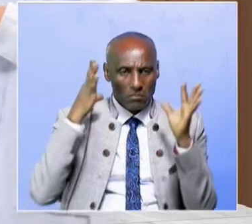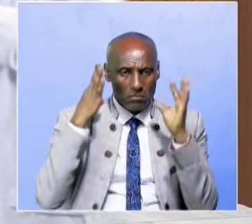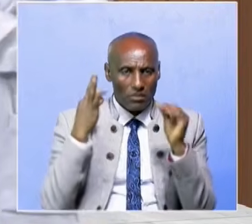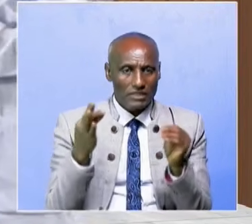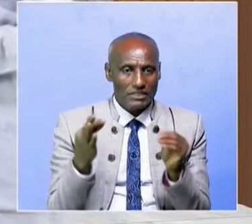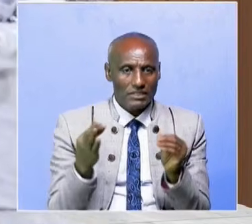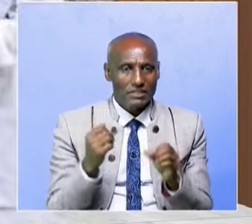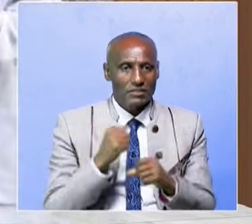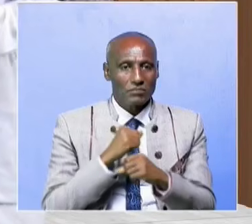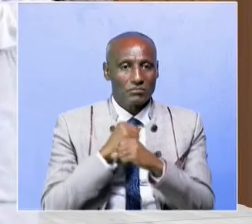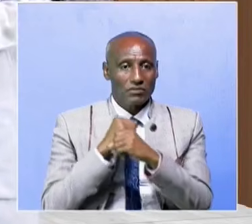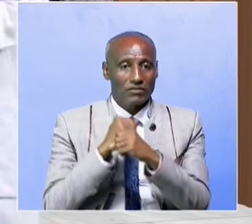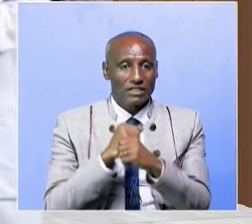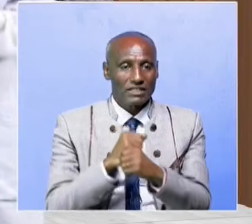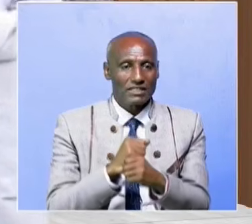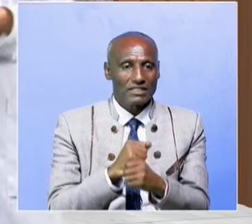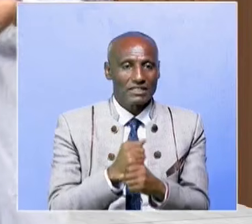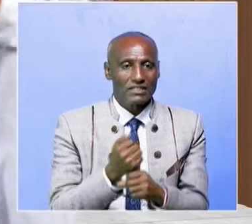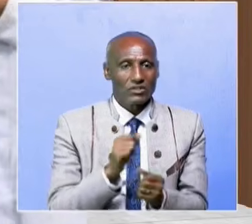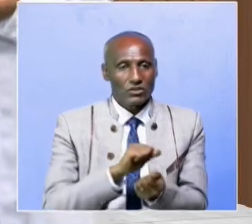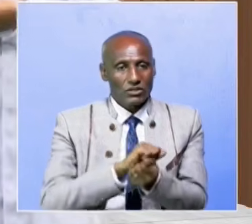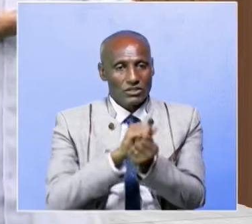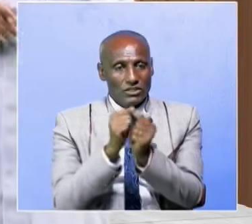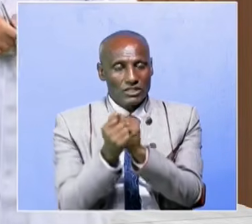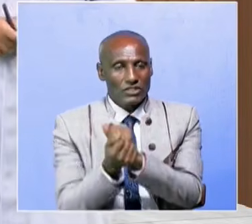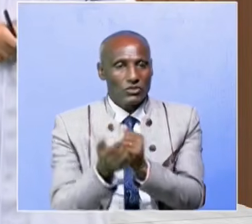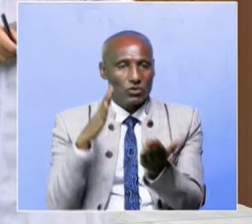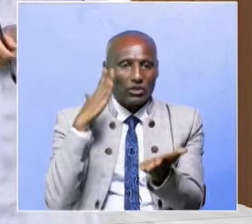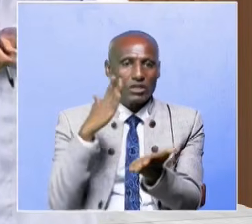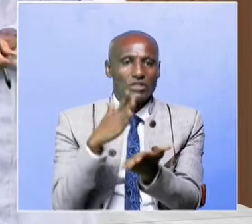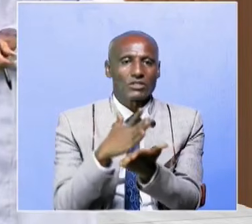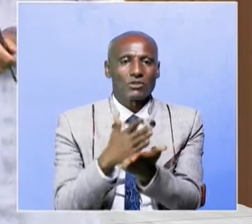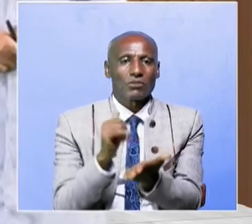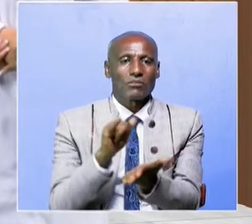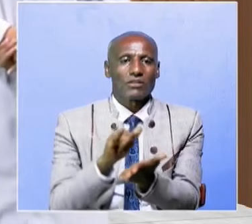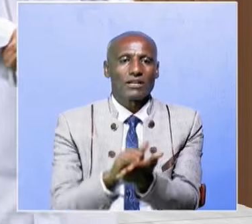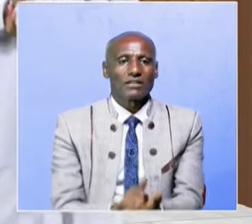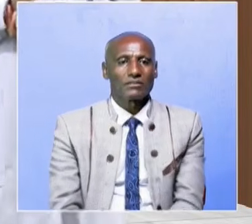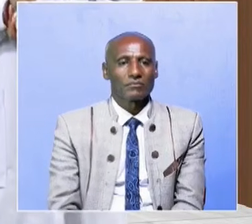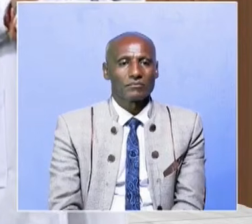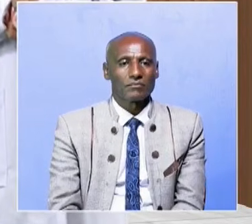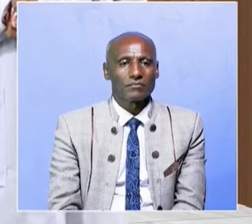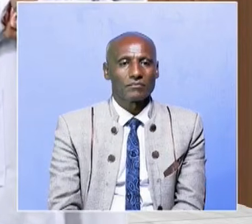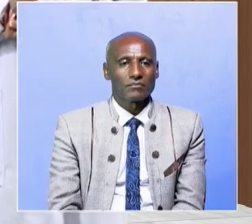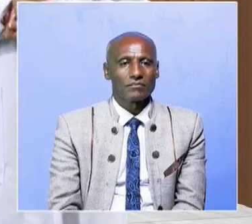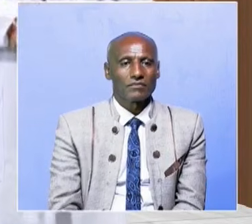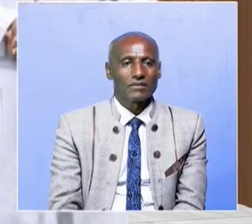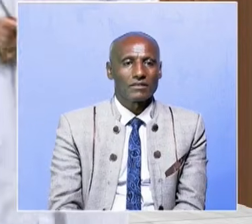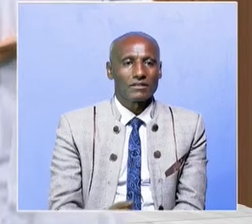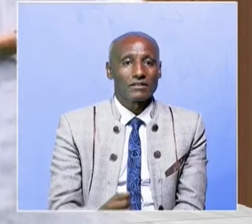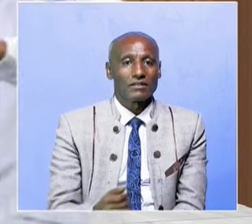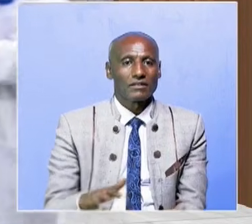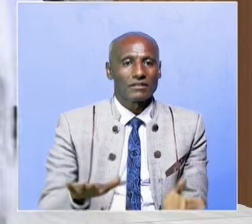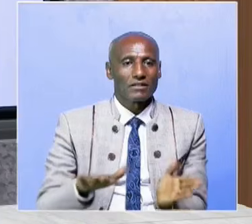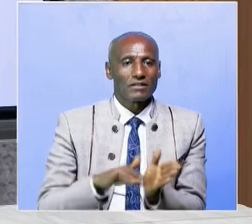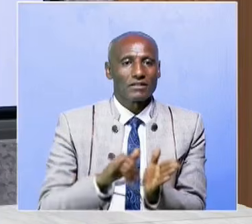to prevent that, to change that, to stop that. So what do you think it is? The river is